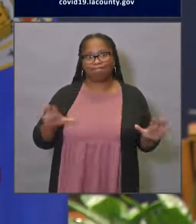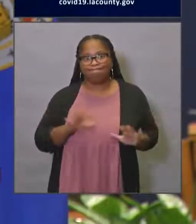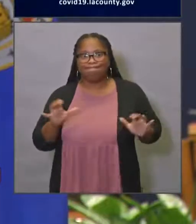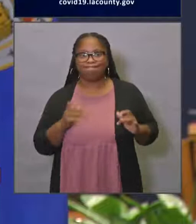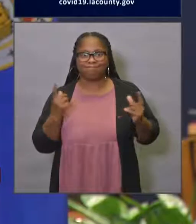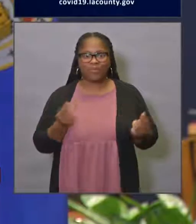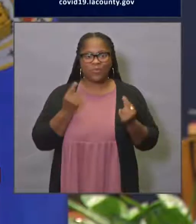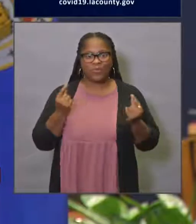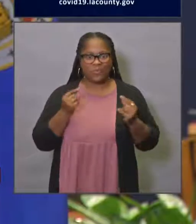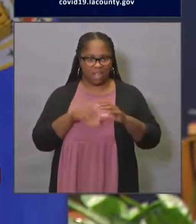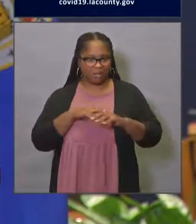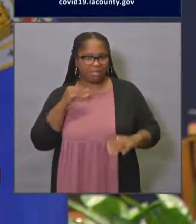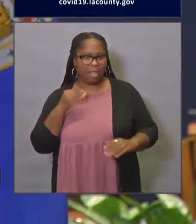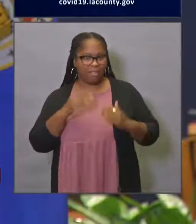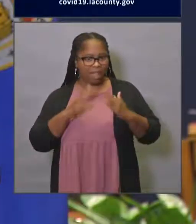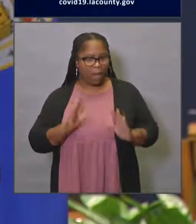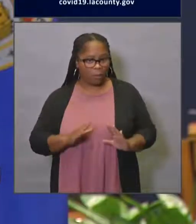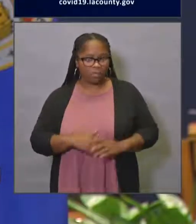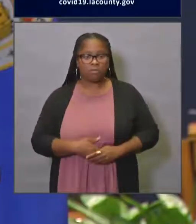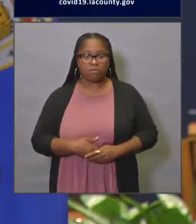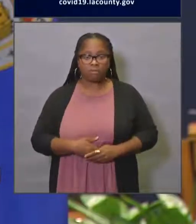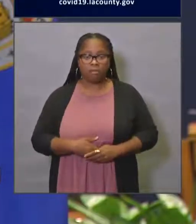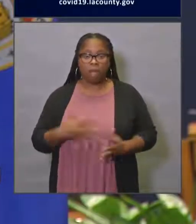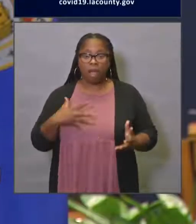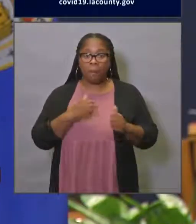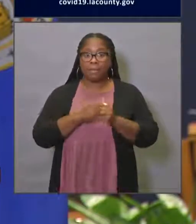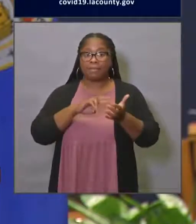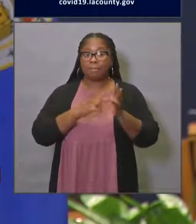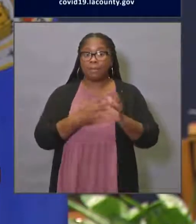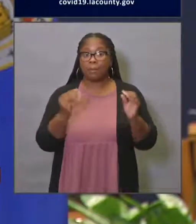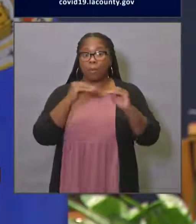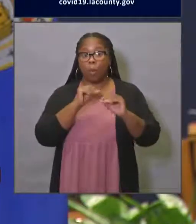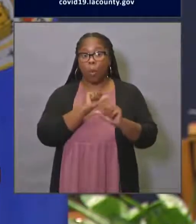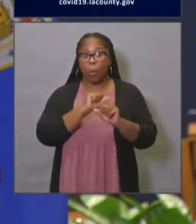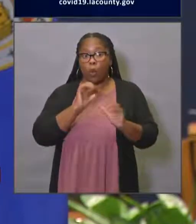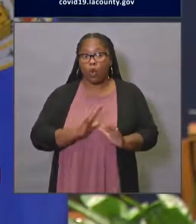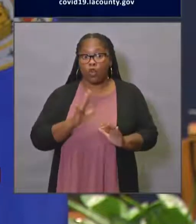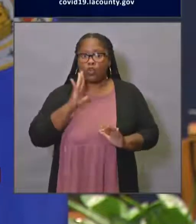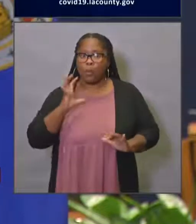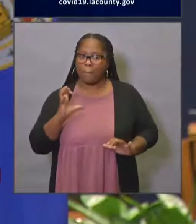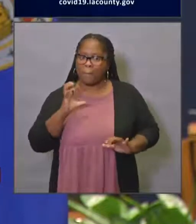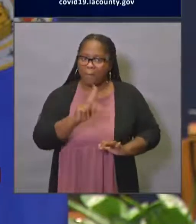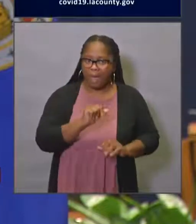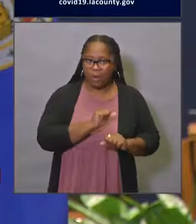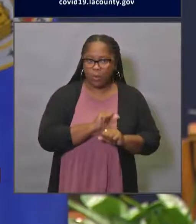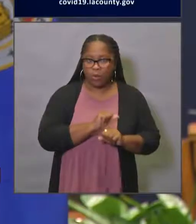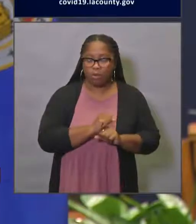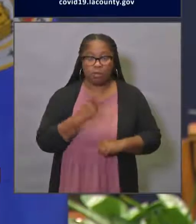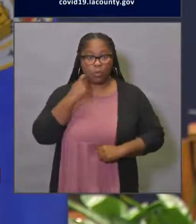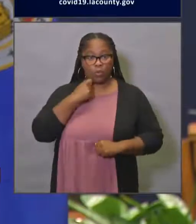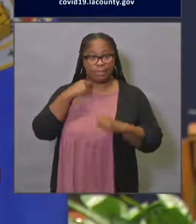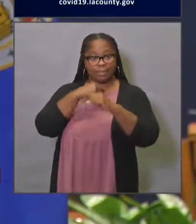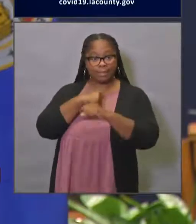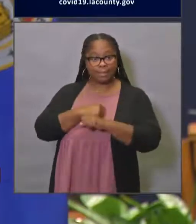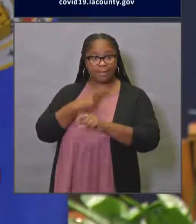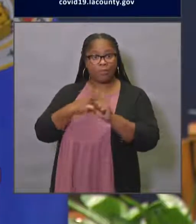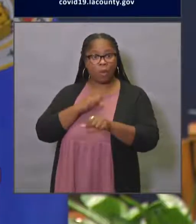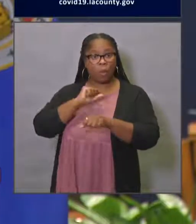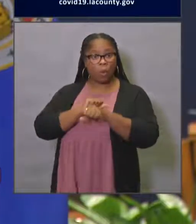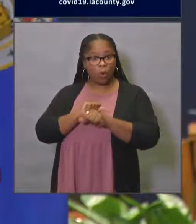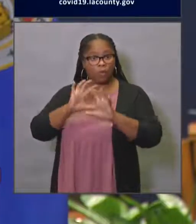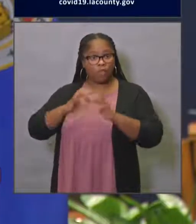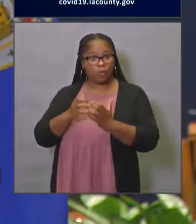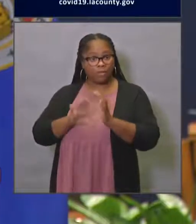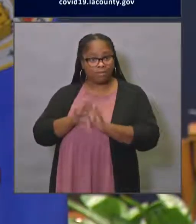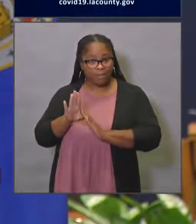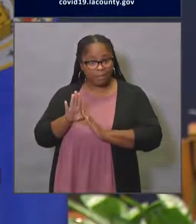homes. These updates will also bring more employees back to work. The latest data we received from our Workforce Development, Aging, and